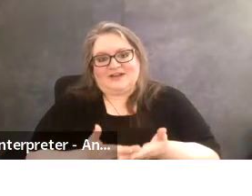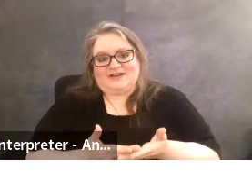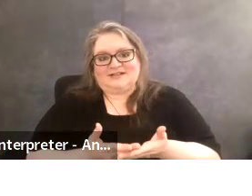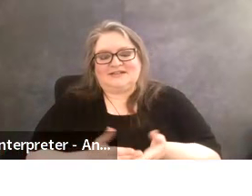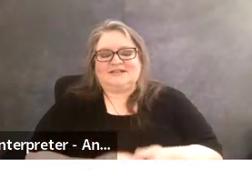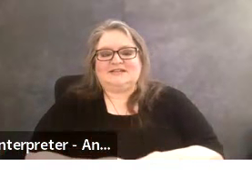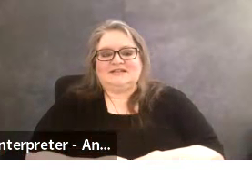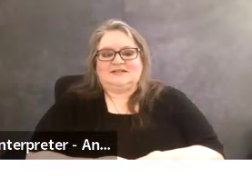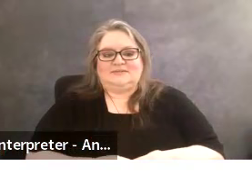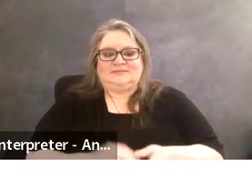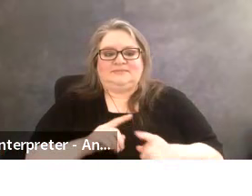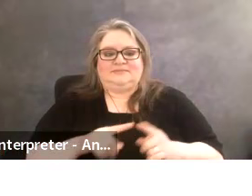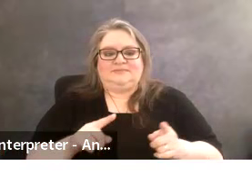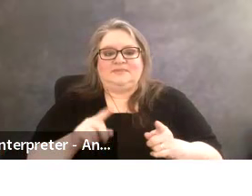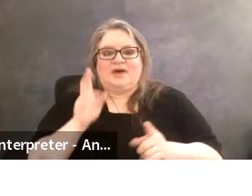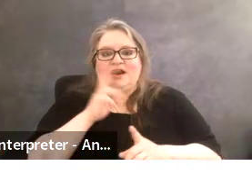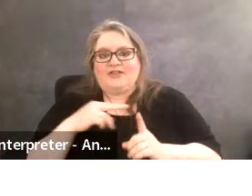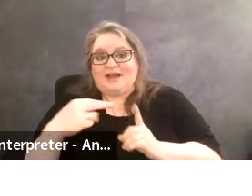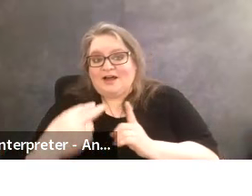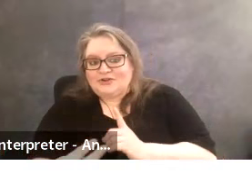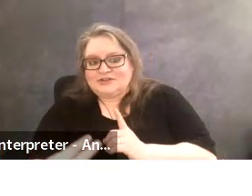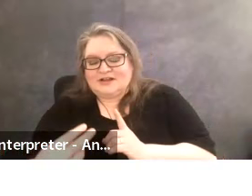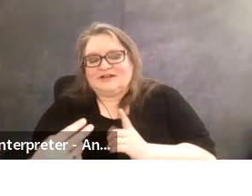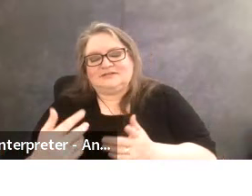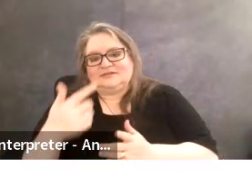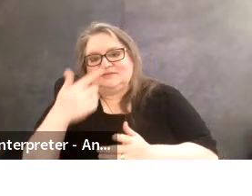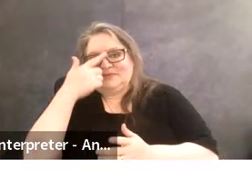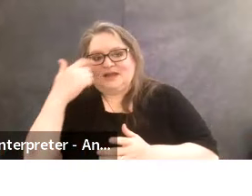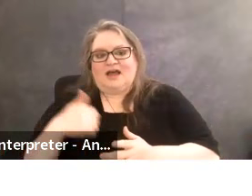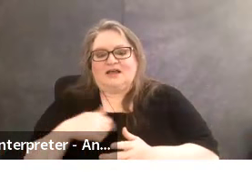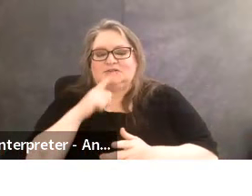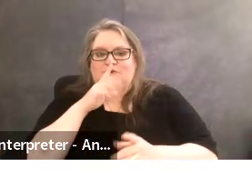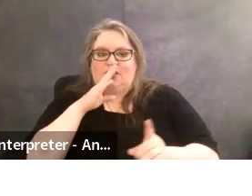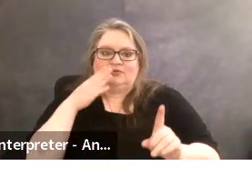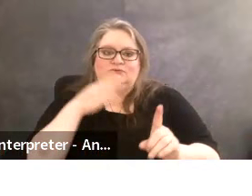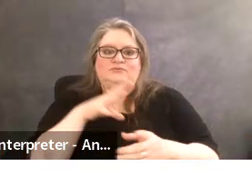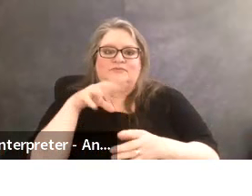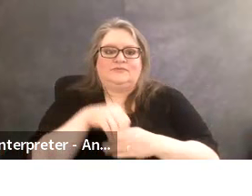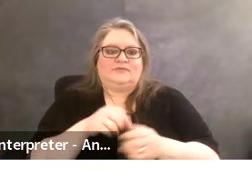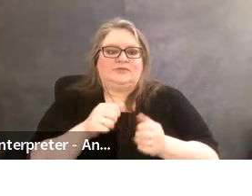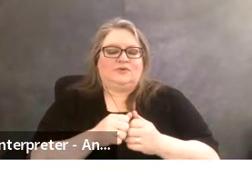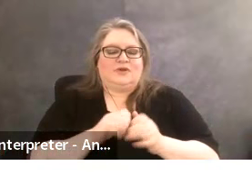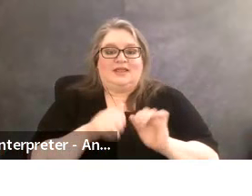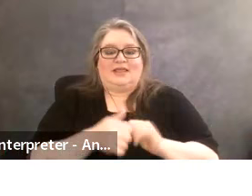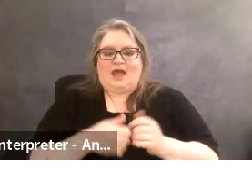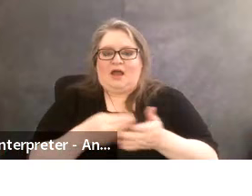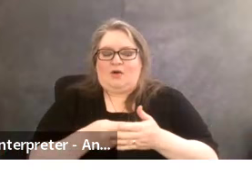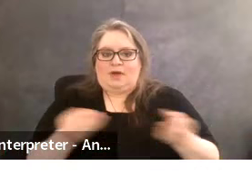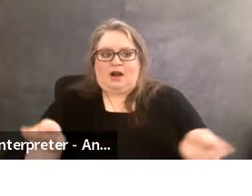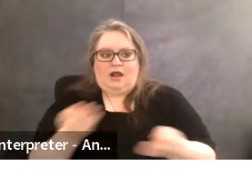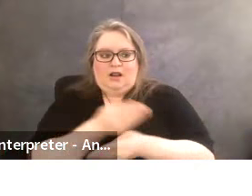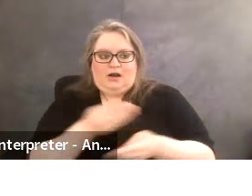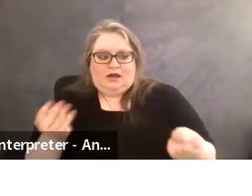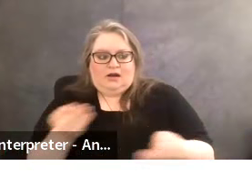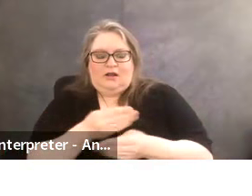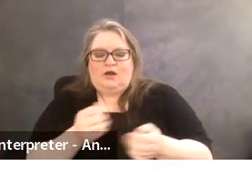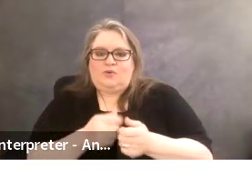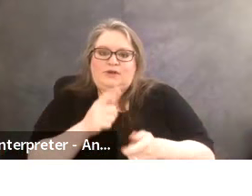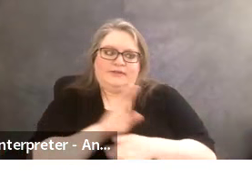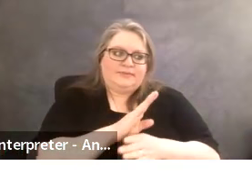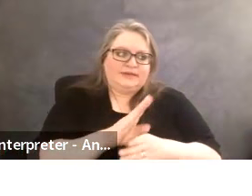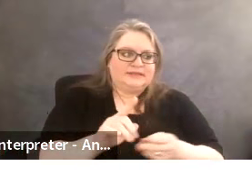it. But at the other side of things, because we are so directly involved with how our money moves around, with our business, with our clients,